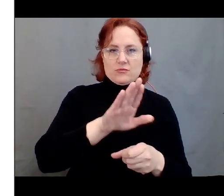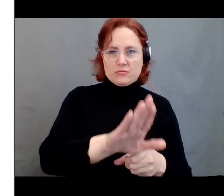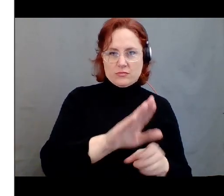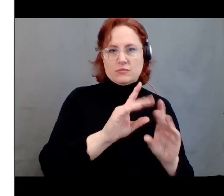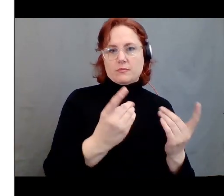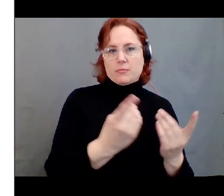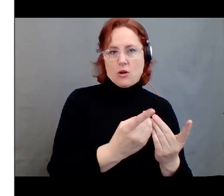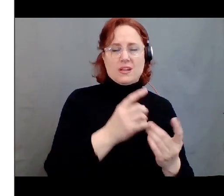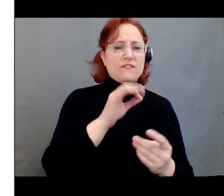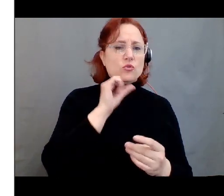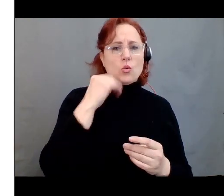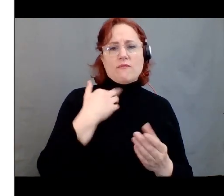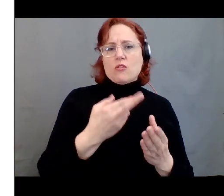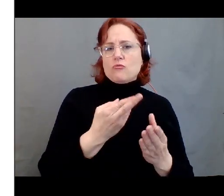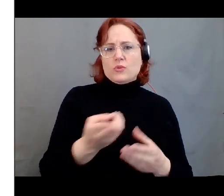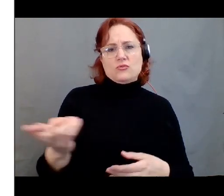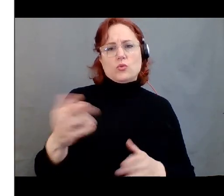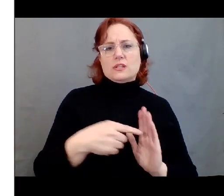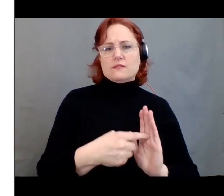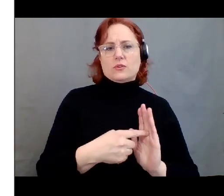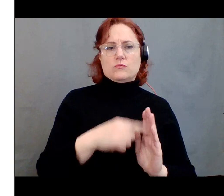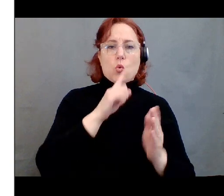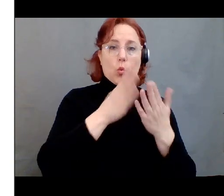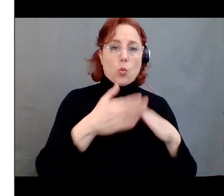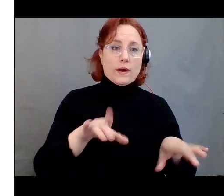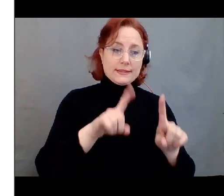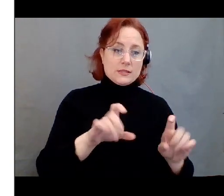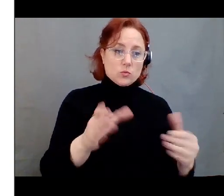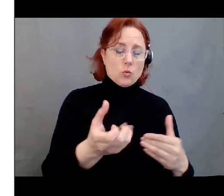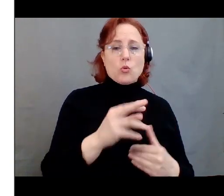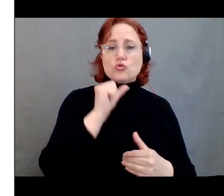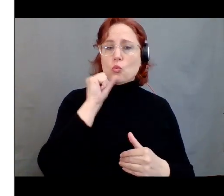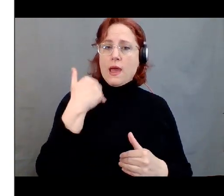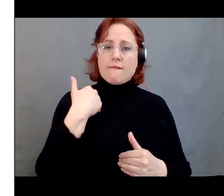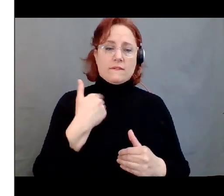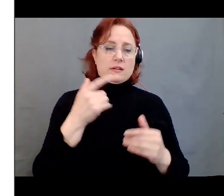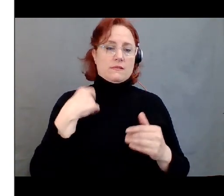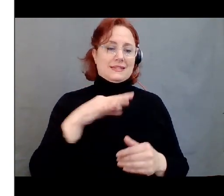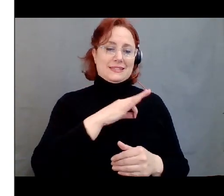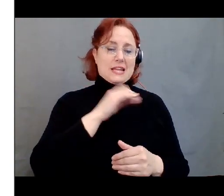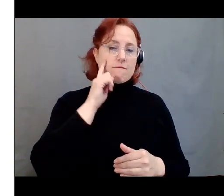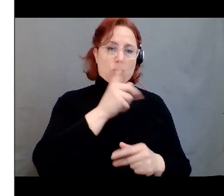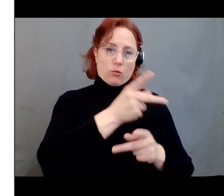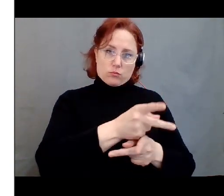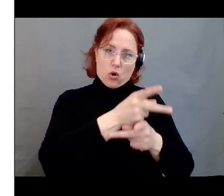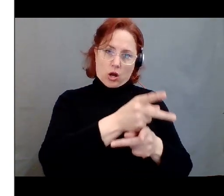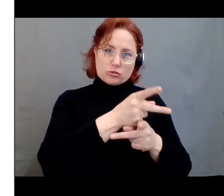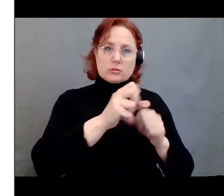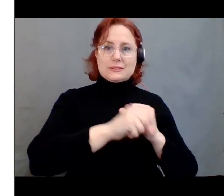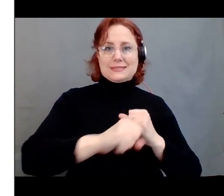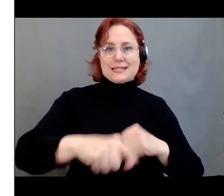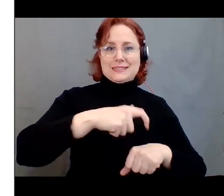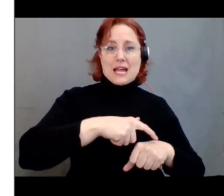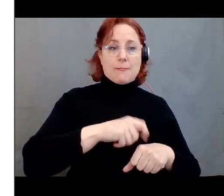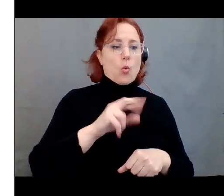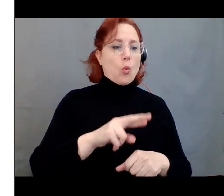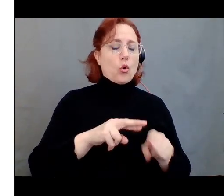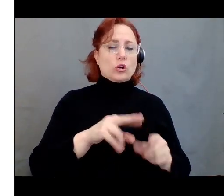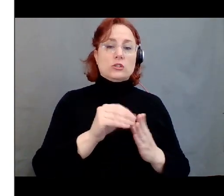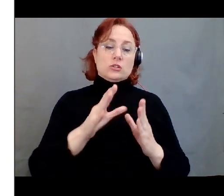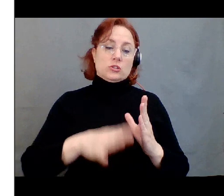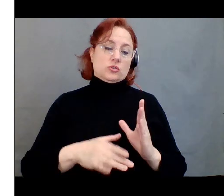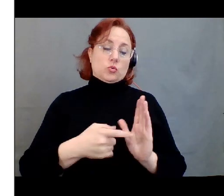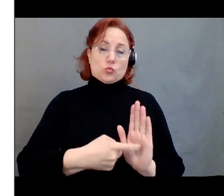the resources, such as a quiet testing room or staff to proctor extended time, or when technology or a format change